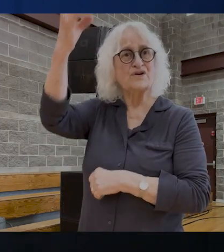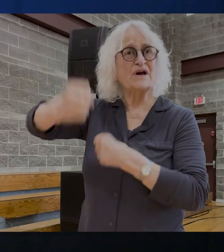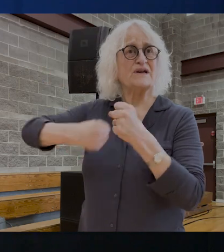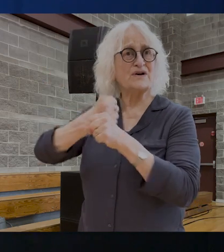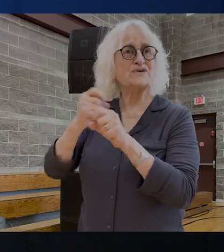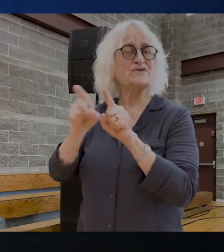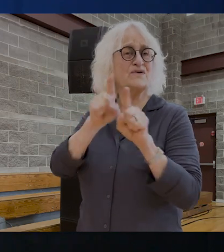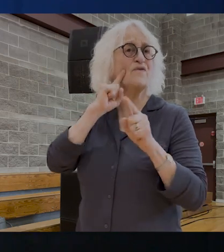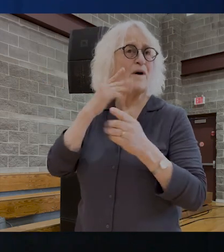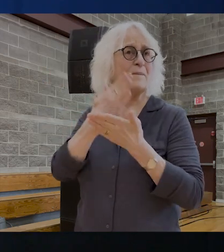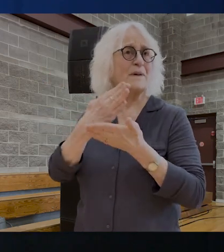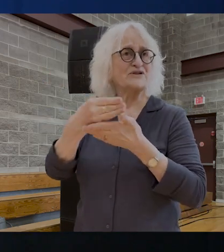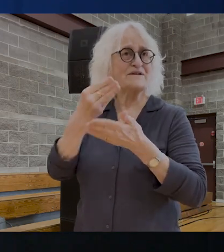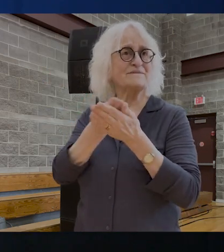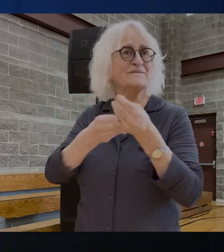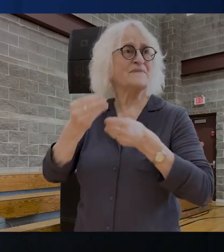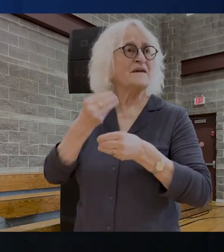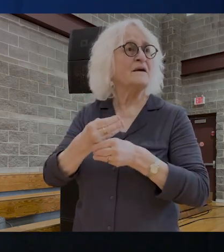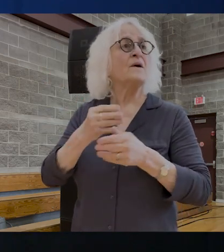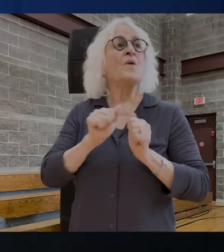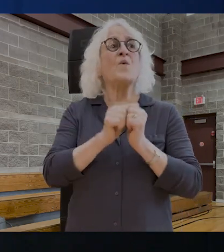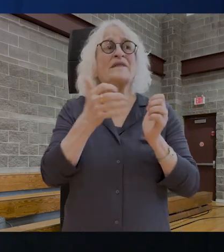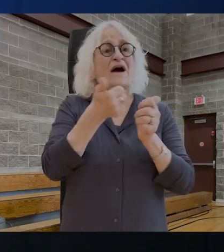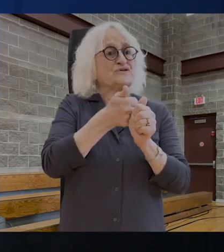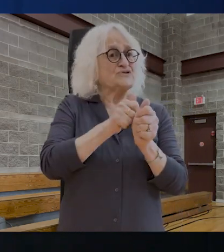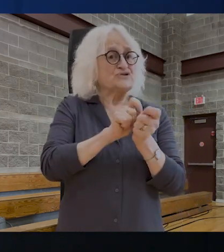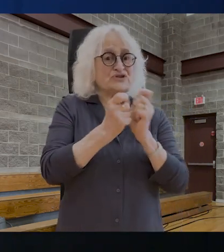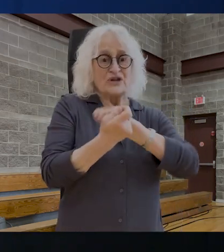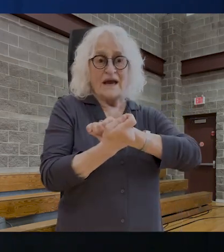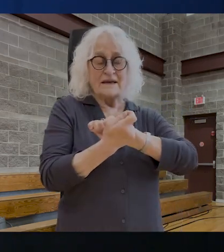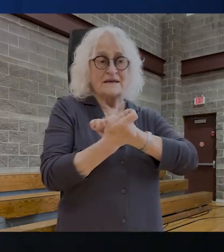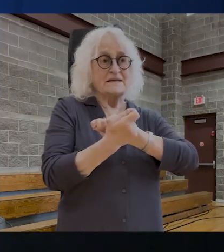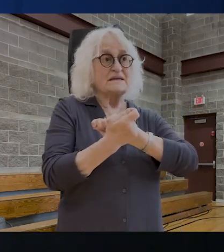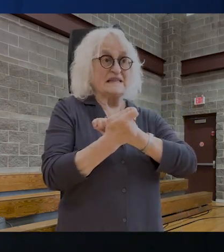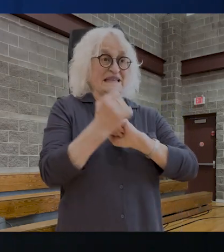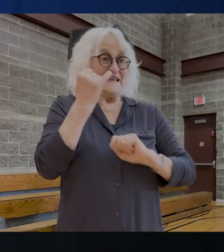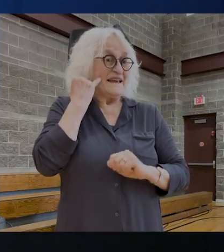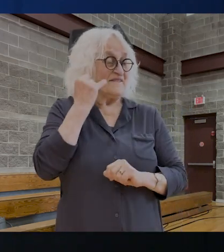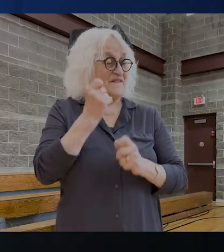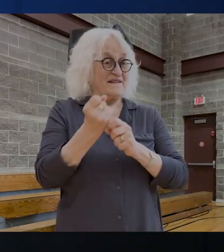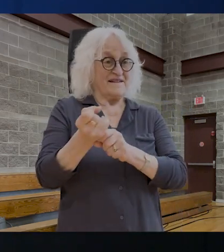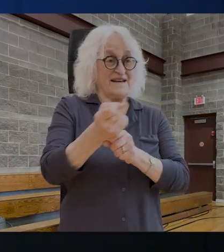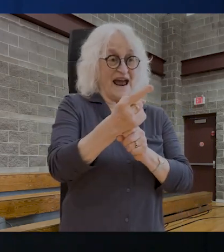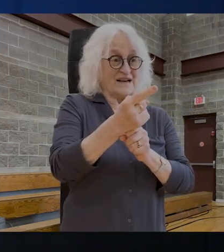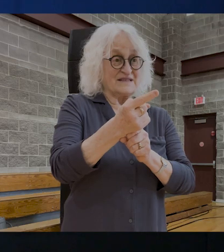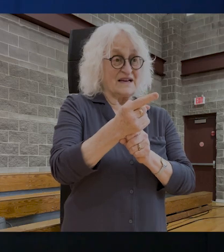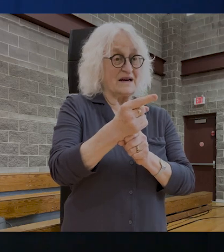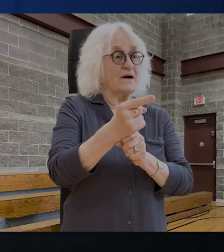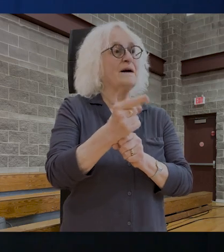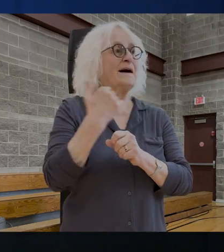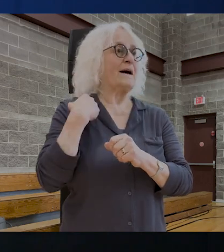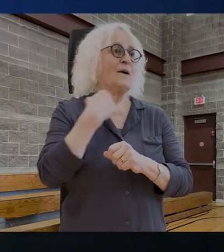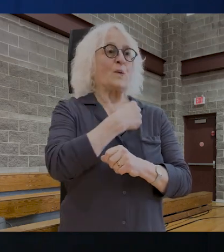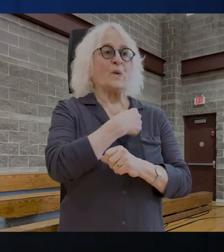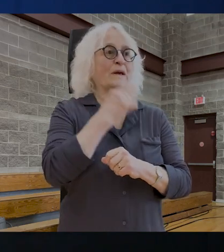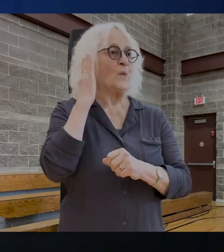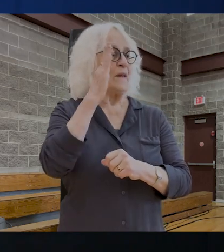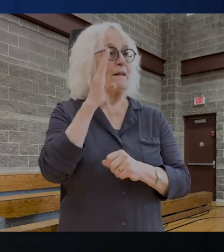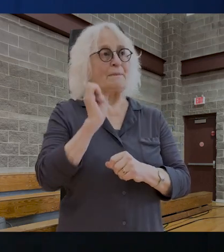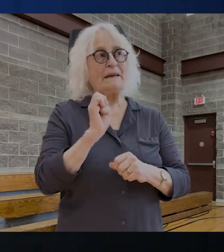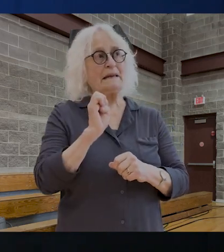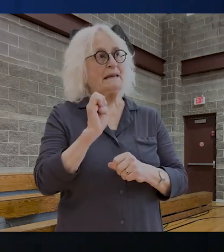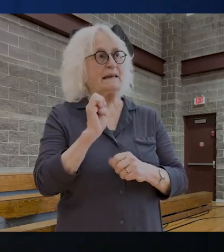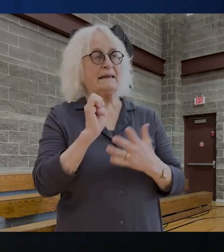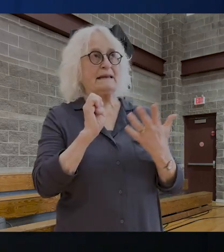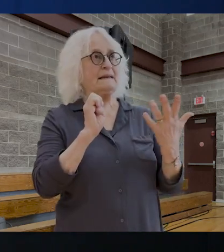for Kansas City. Without any change, by next fiscal year, we will be in a position for Kansas